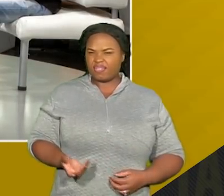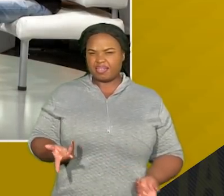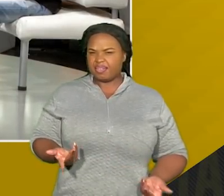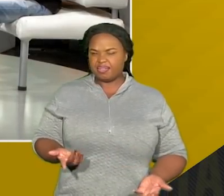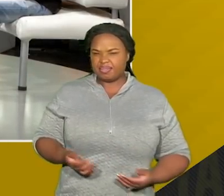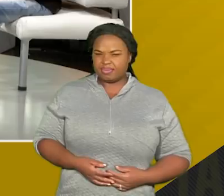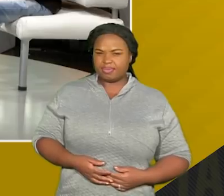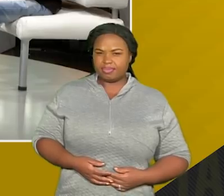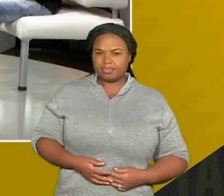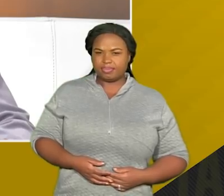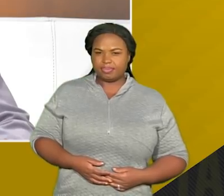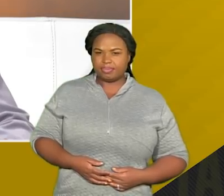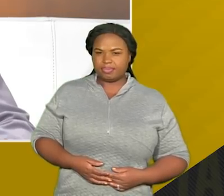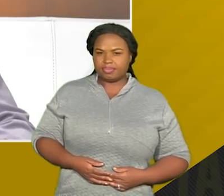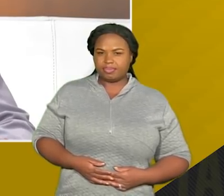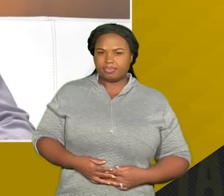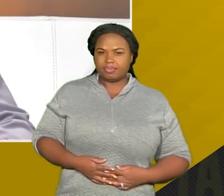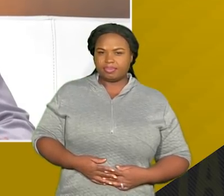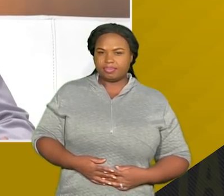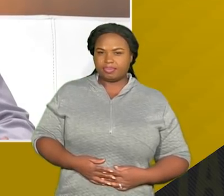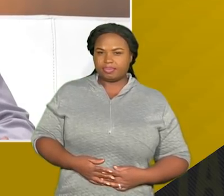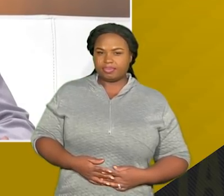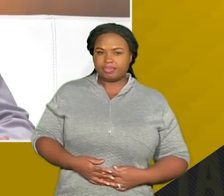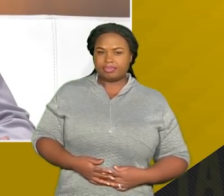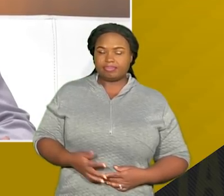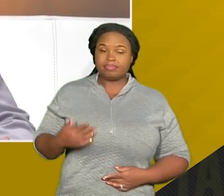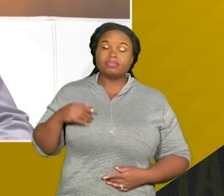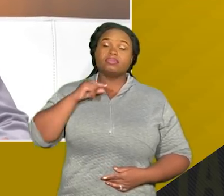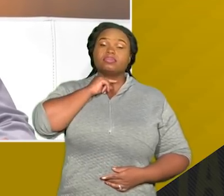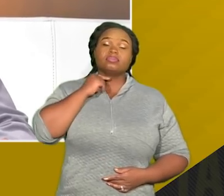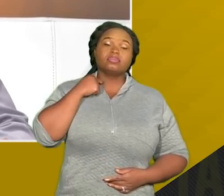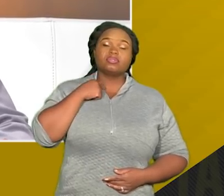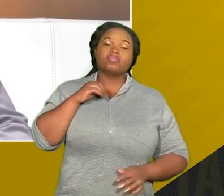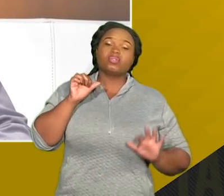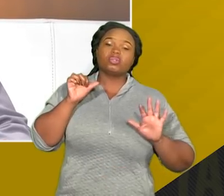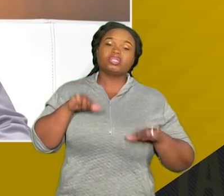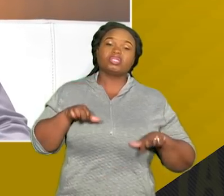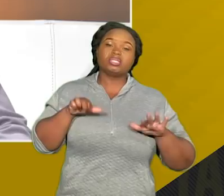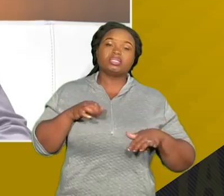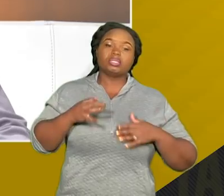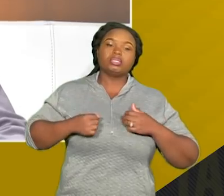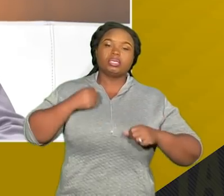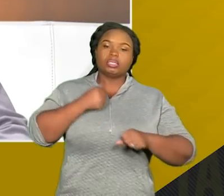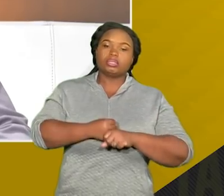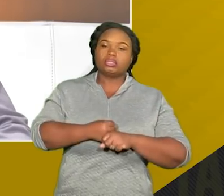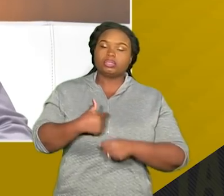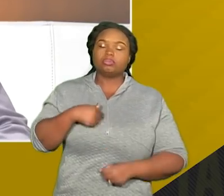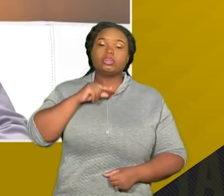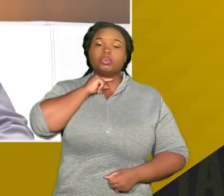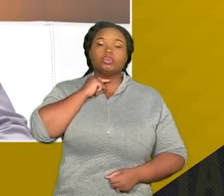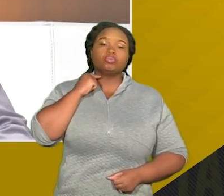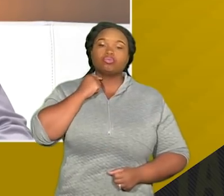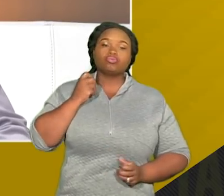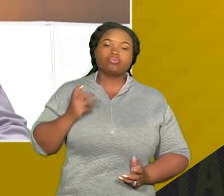Yeah, you know, as the bishop, for the past 16 years, being a bishop,